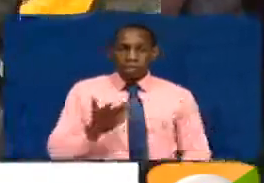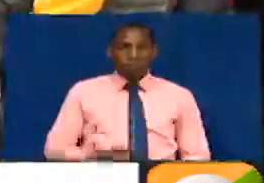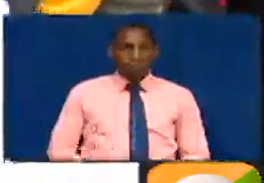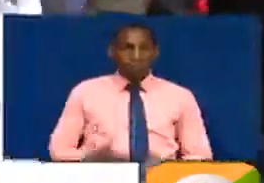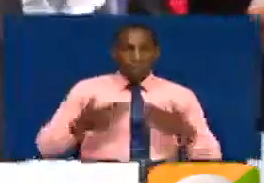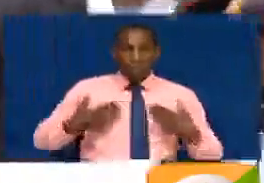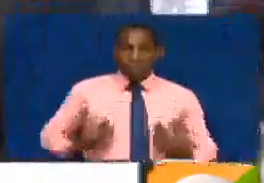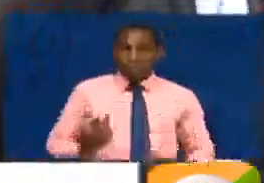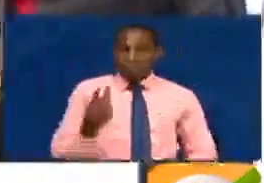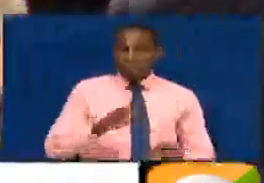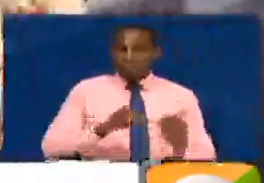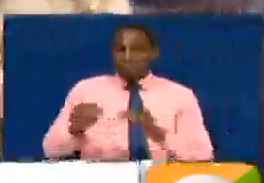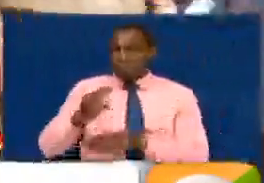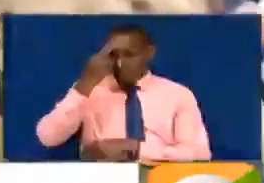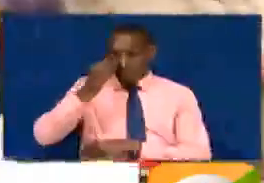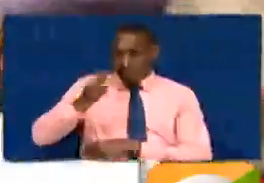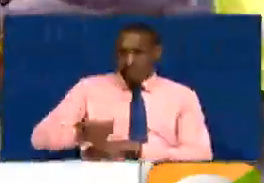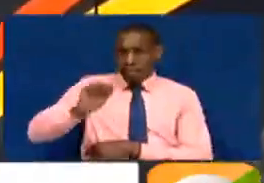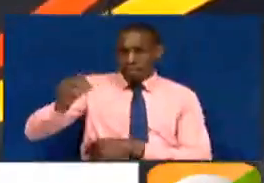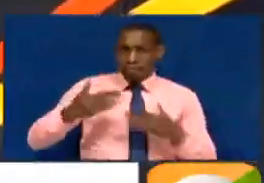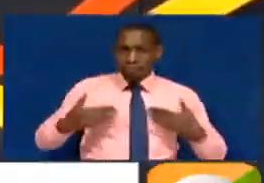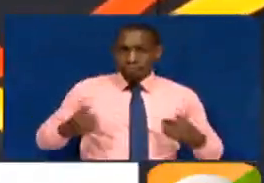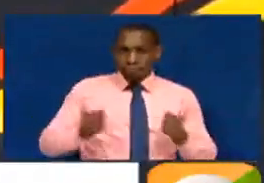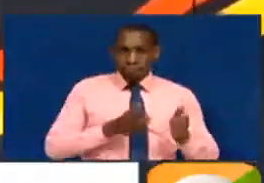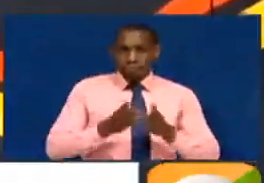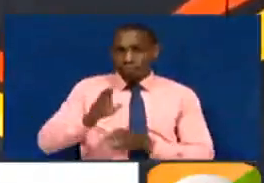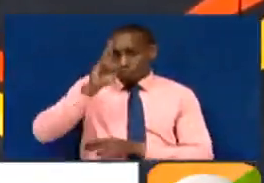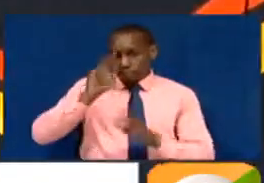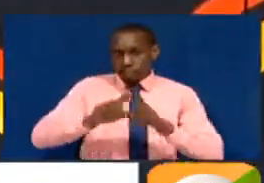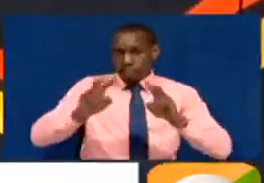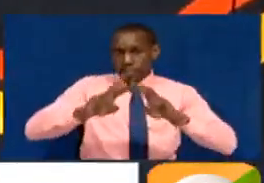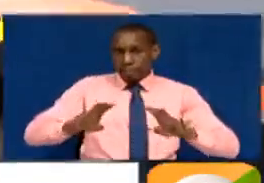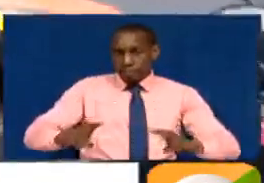The bodies of the two have been moved to the Kajiado County morgue as police launch